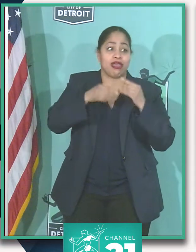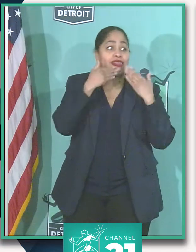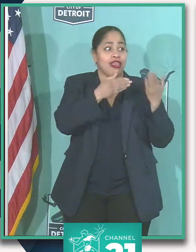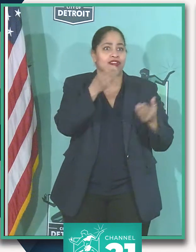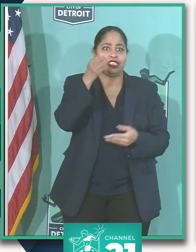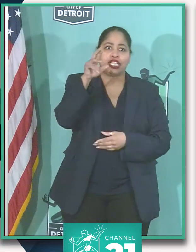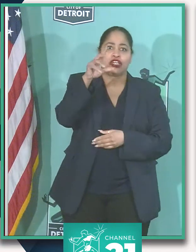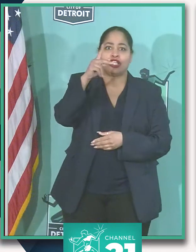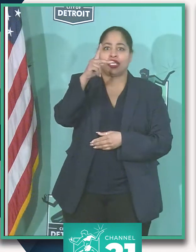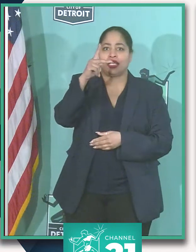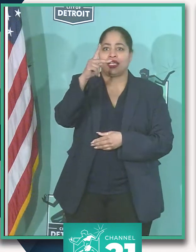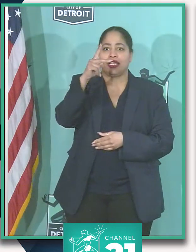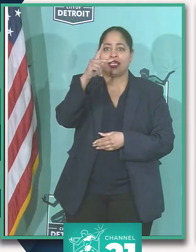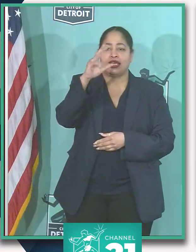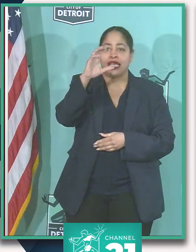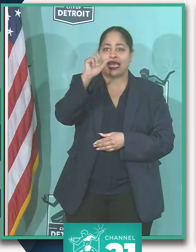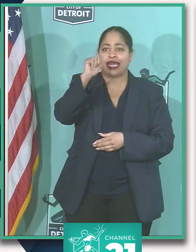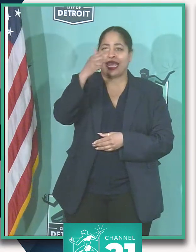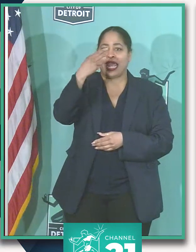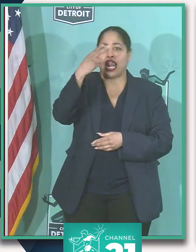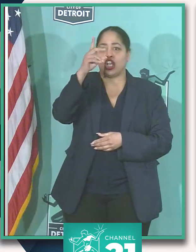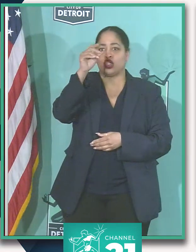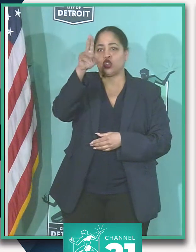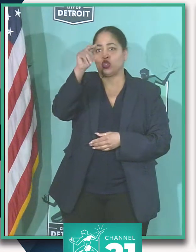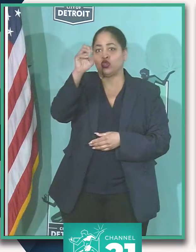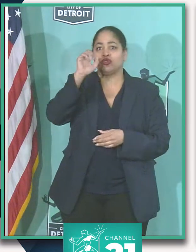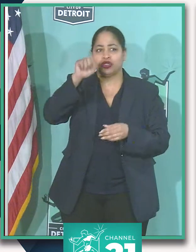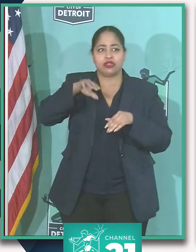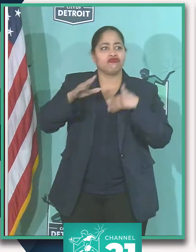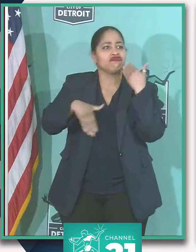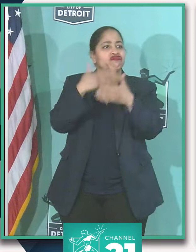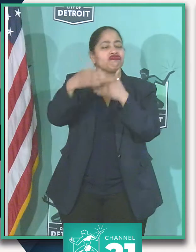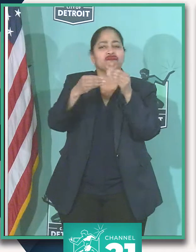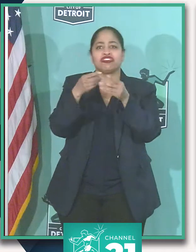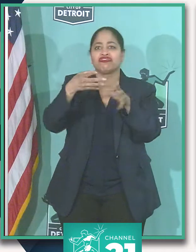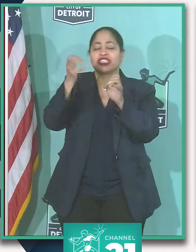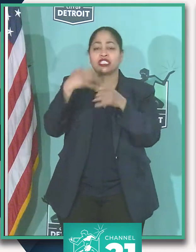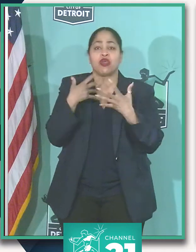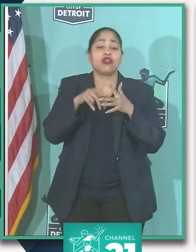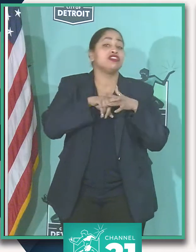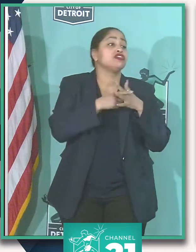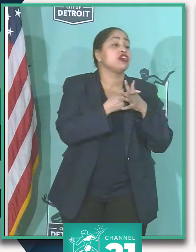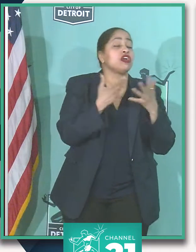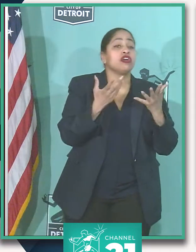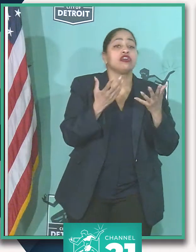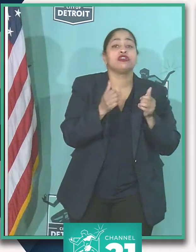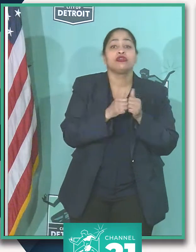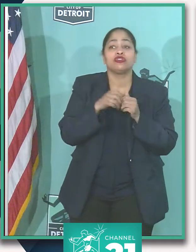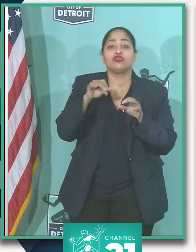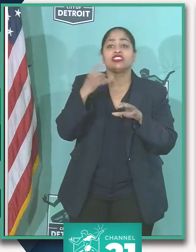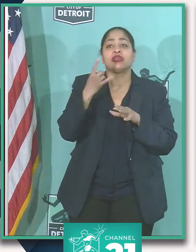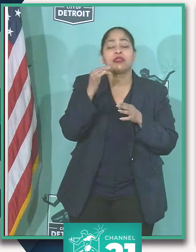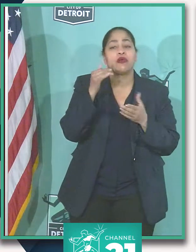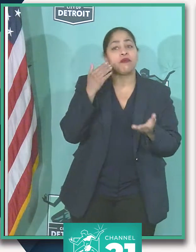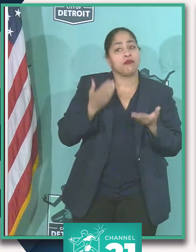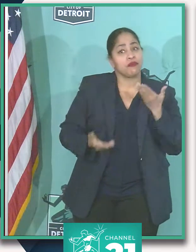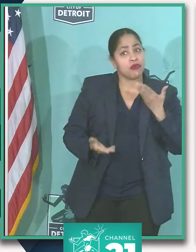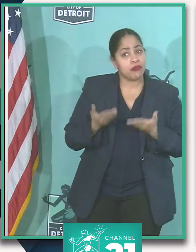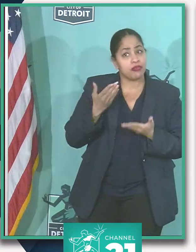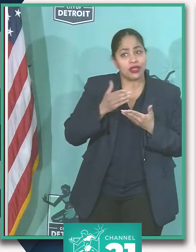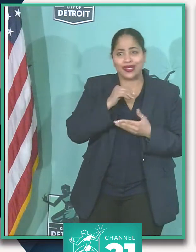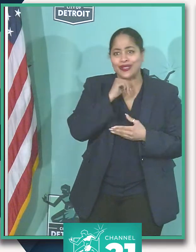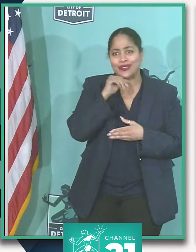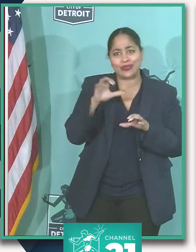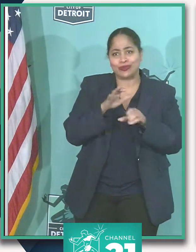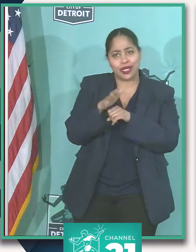Khaldun for opening up the eligibility standards, we can move faster. But I want to start by doing something we probably don't